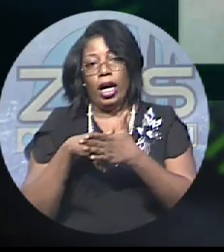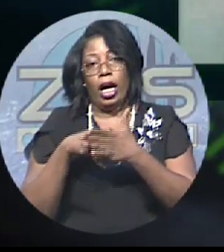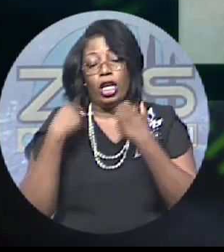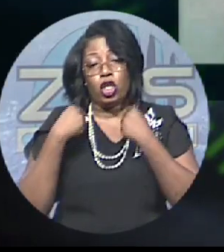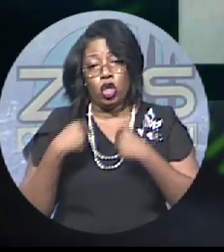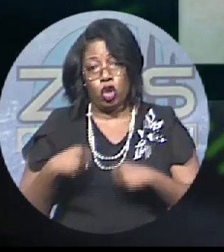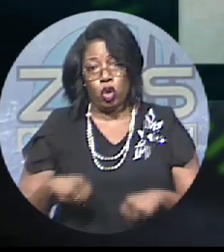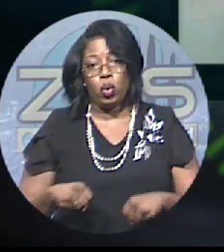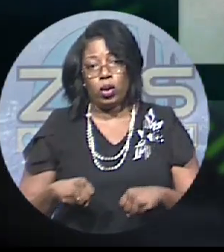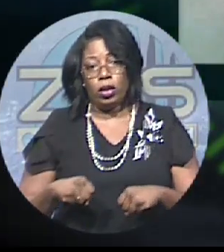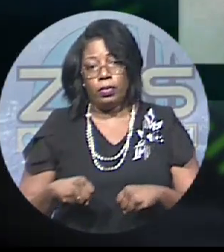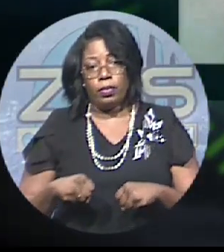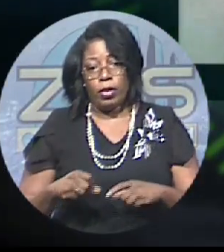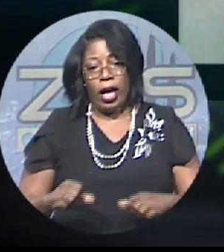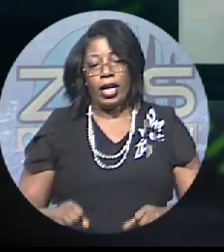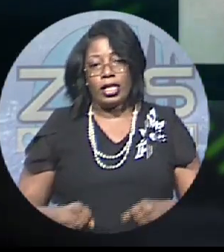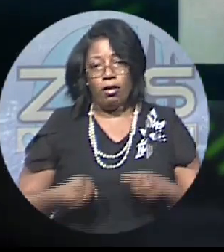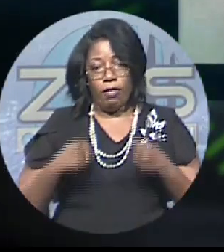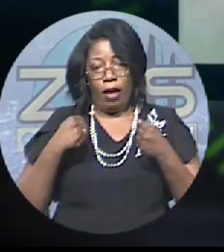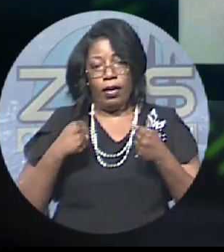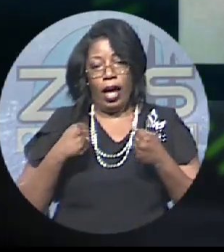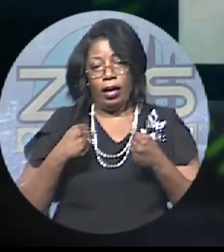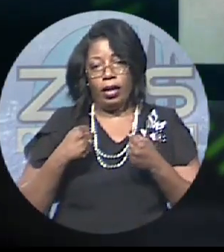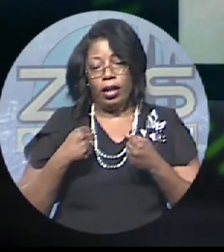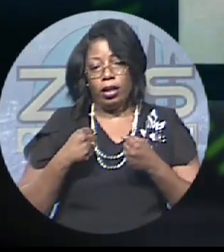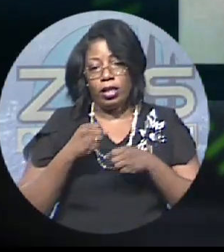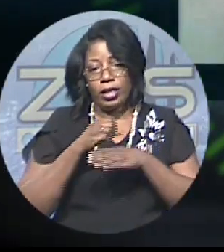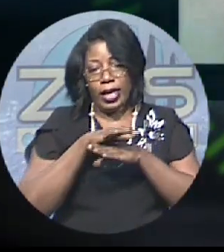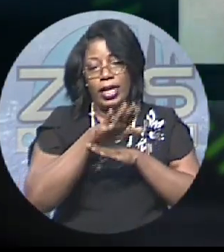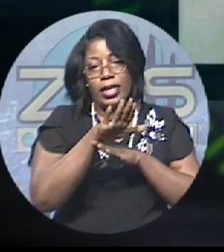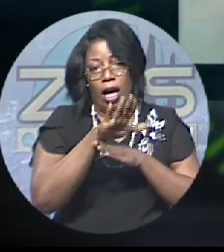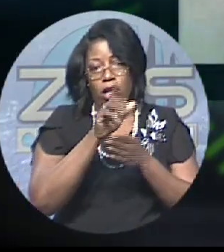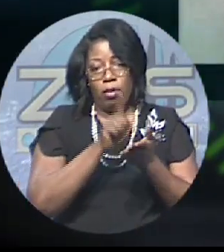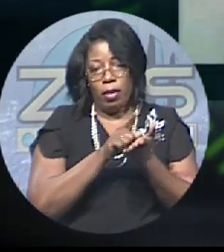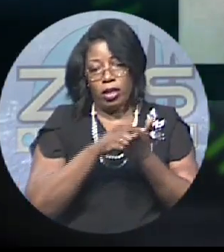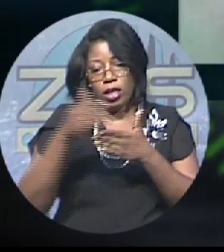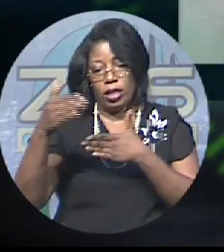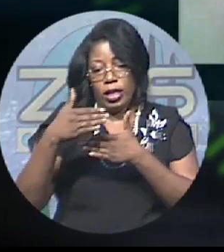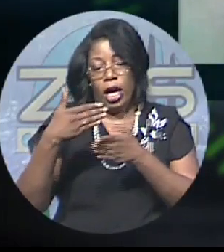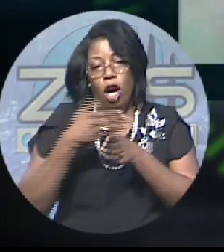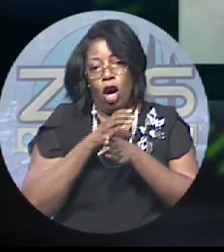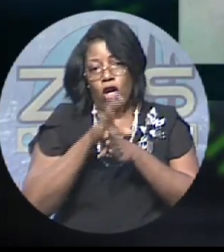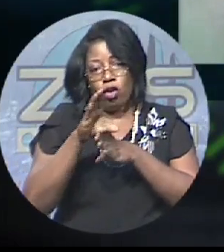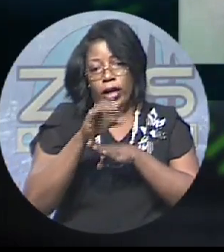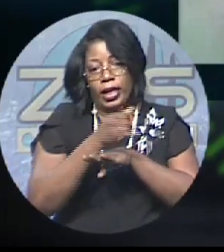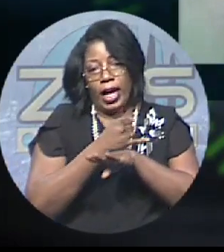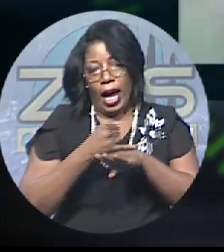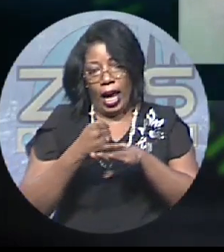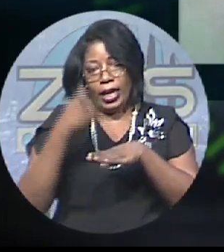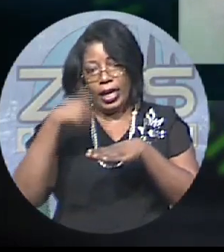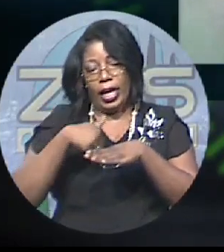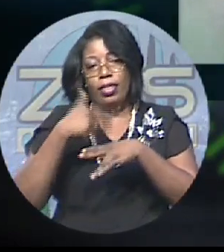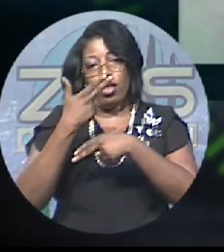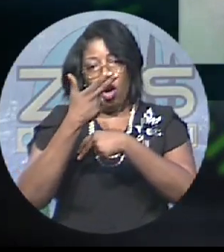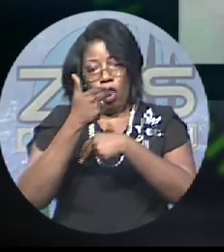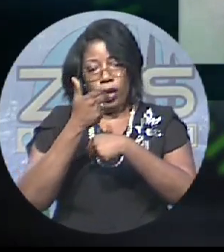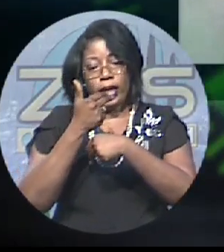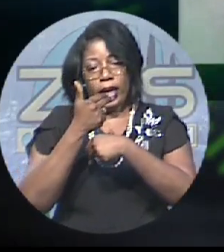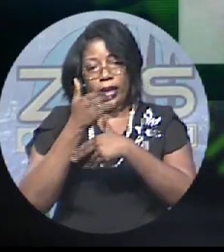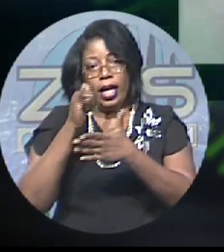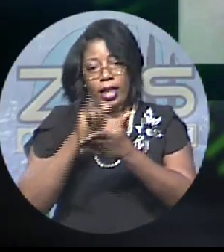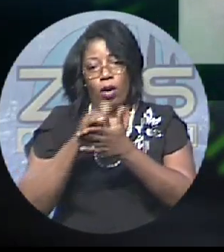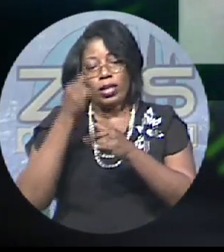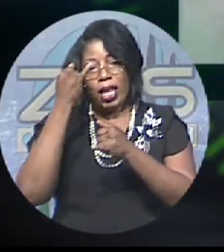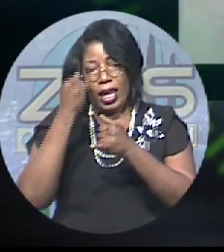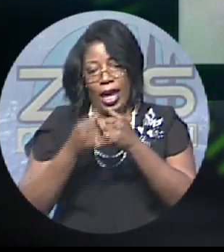Faro reportedly sent out a distress signal while in waters near Crooked Island in the height of Hurricane Joaquin. That was the